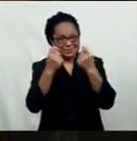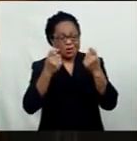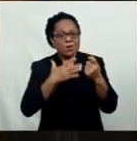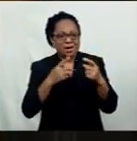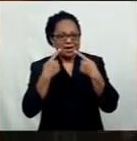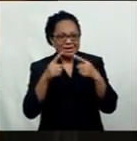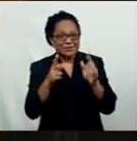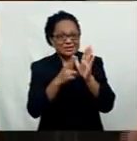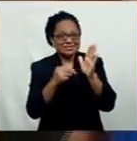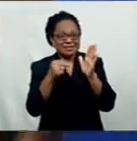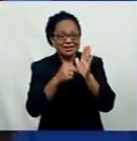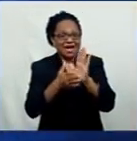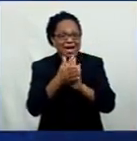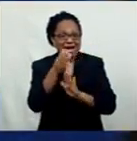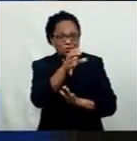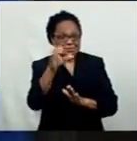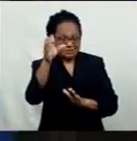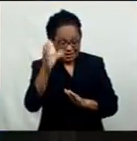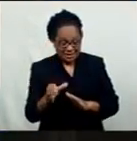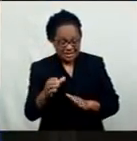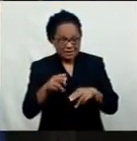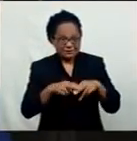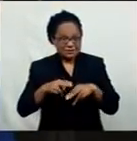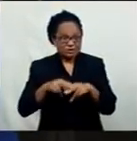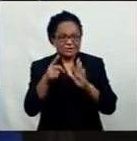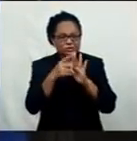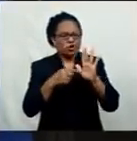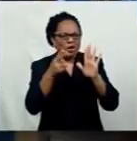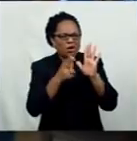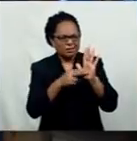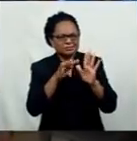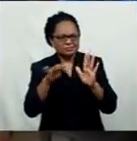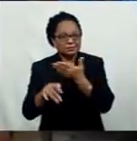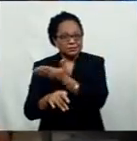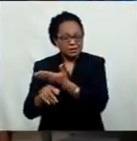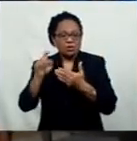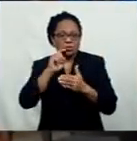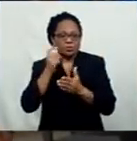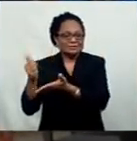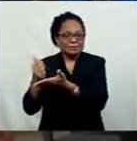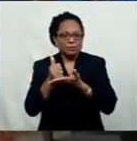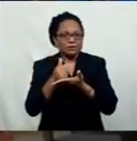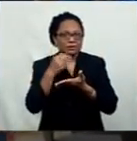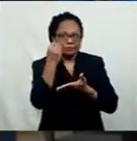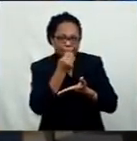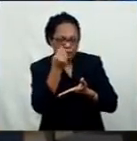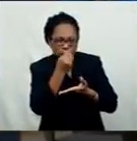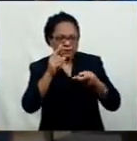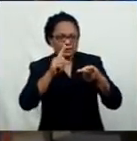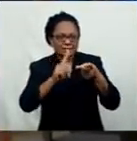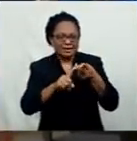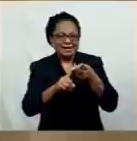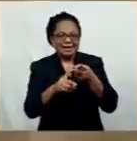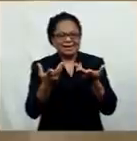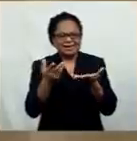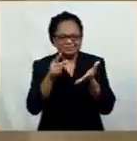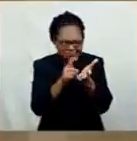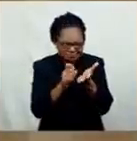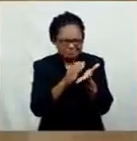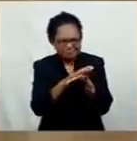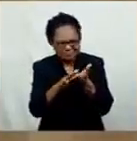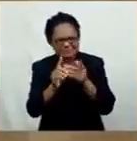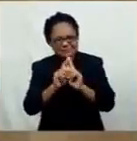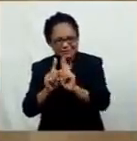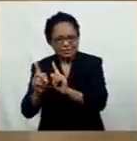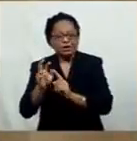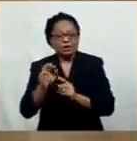Commissioner to Fiji, Jonathan Kerr, says the partnership will support food security and hygiene needs across the country. The team at